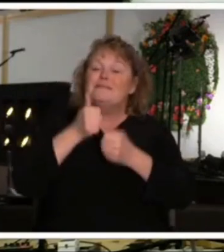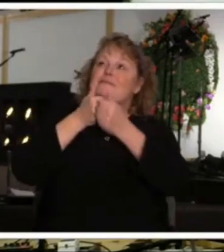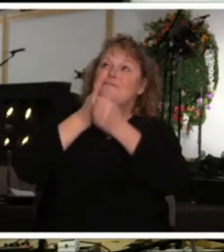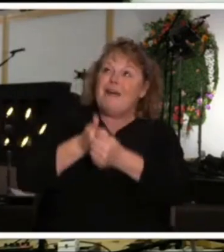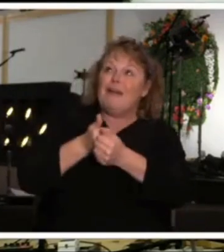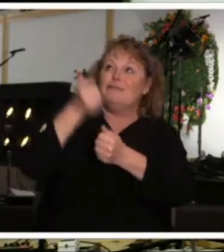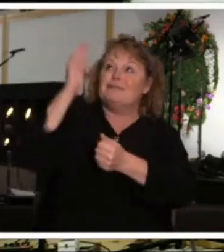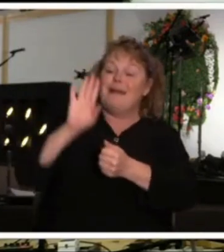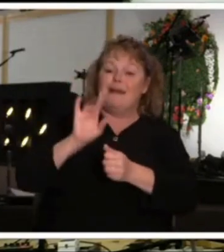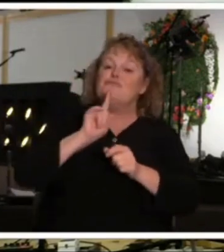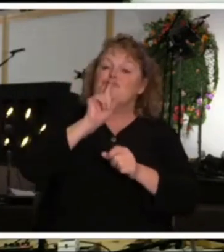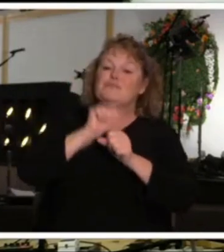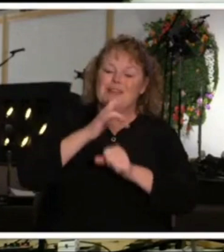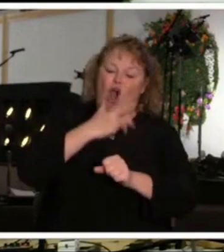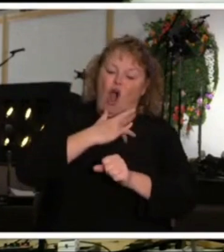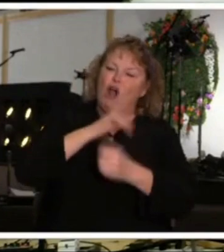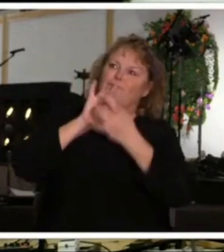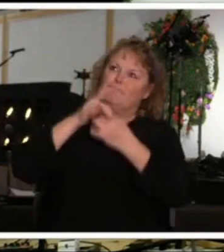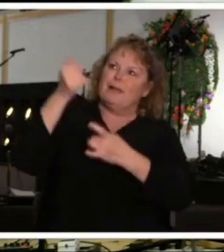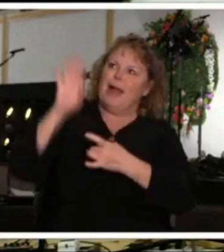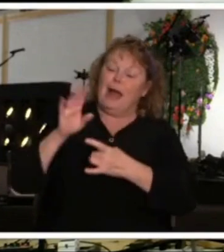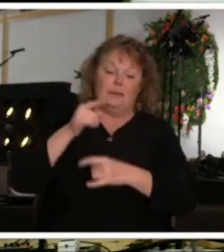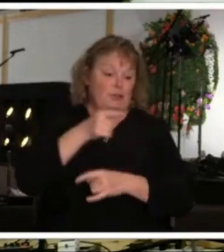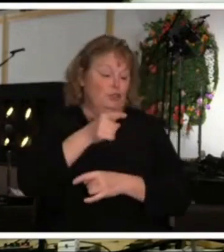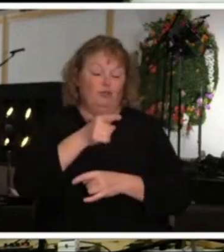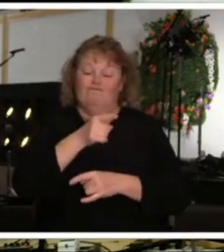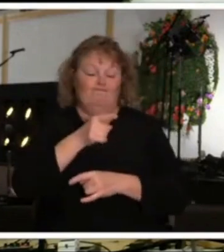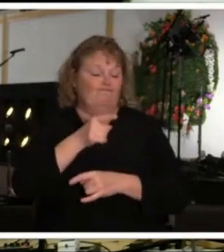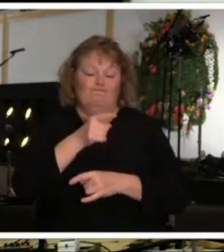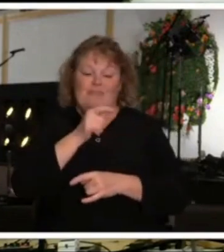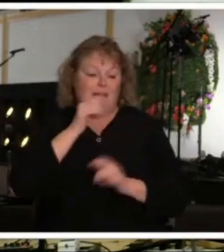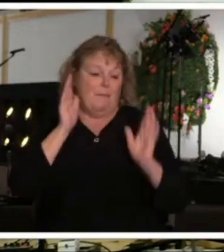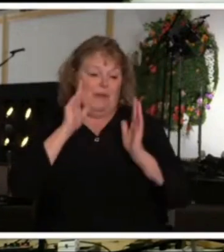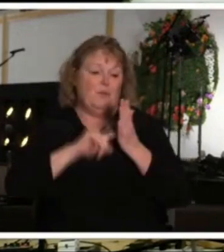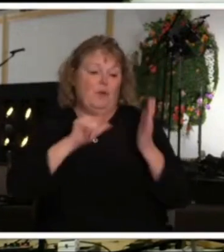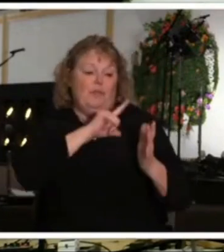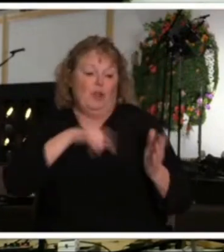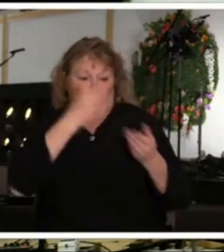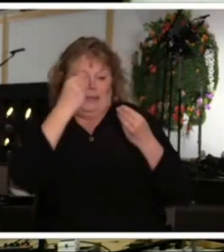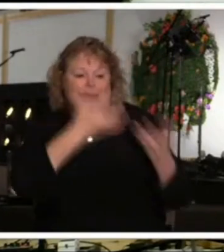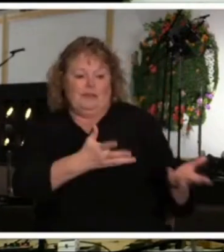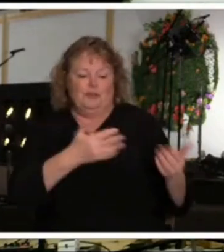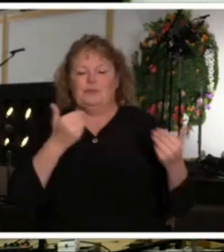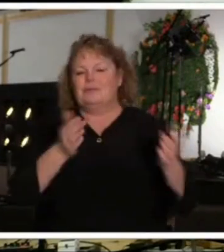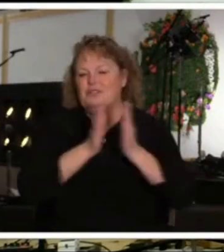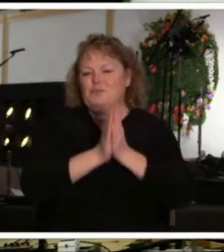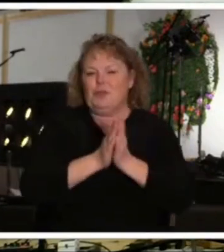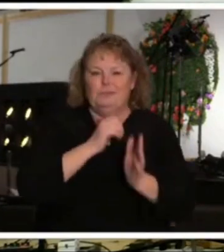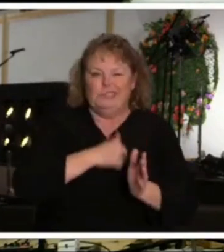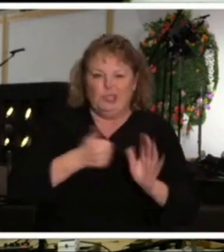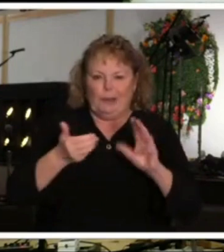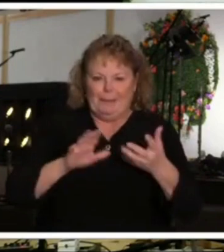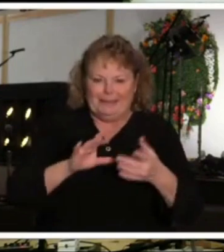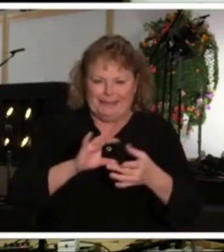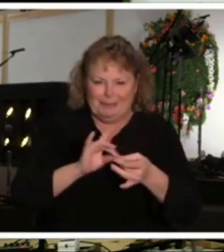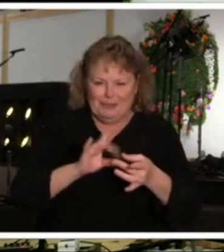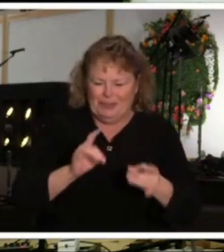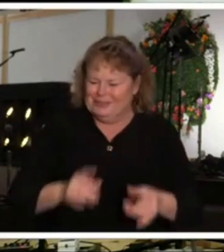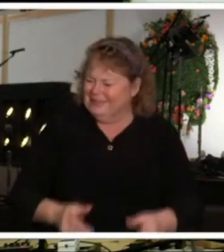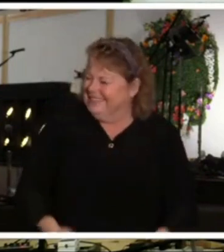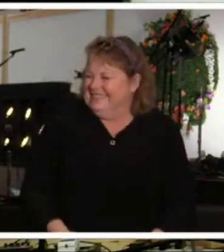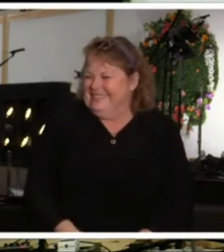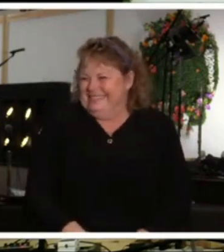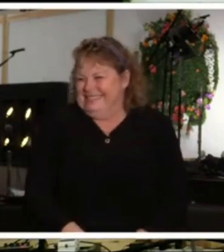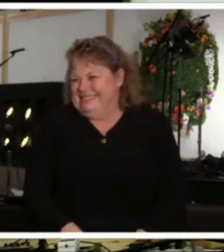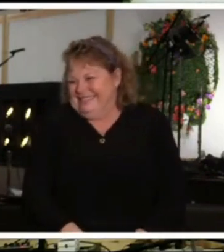a prince over his people, because you have not kept what the Lord commanded you. Let's pray. Father in heaven, Lord, we thank you for the opportunity to look into your